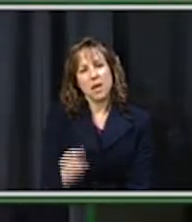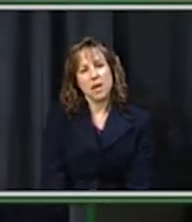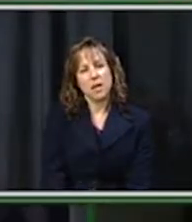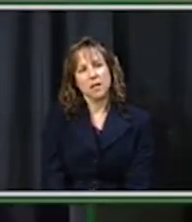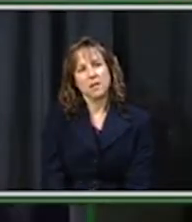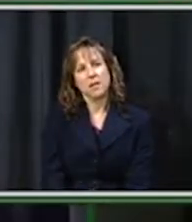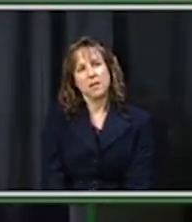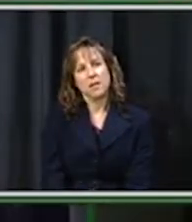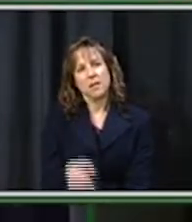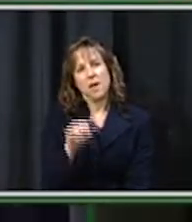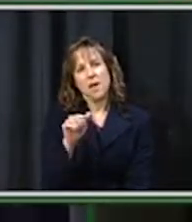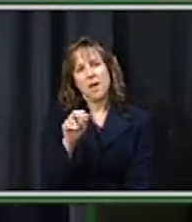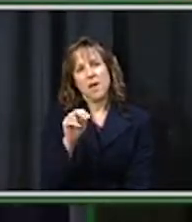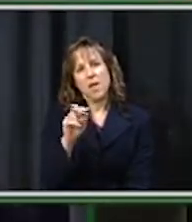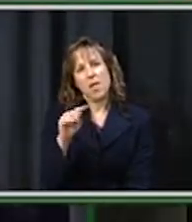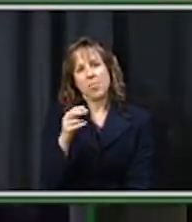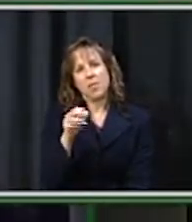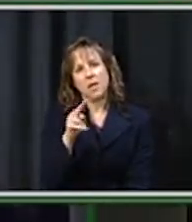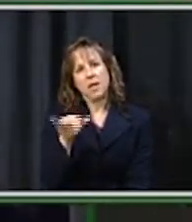Anthony Rivas.